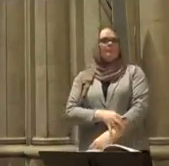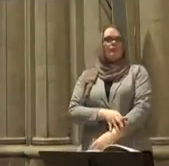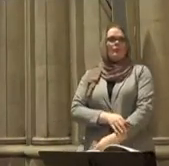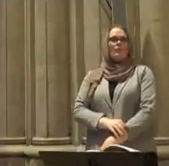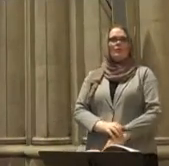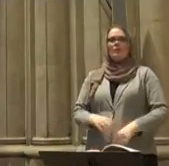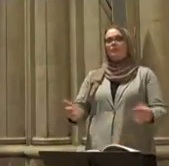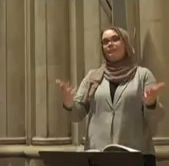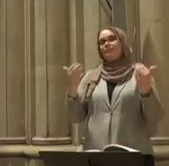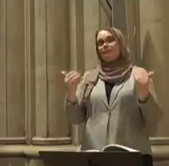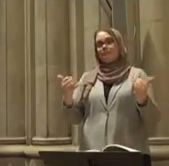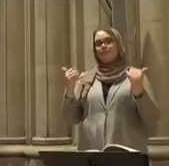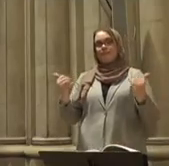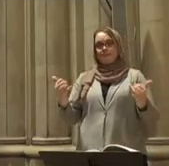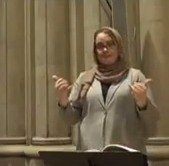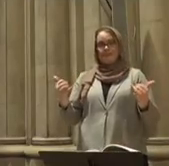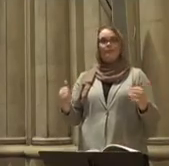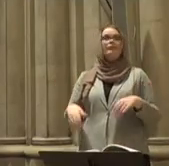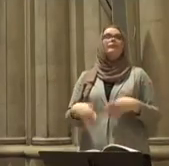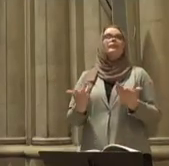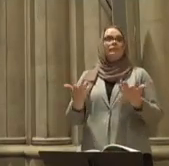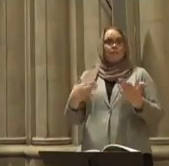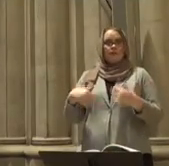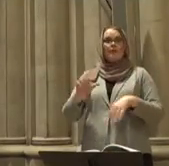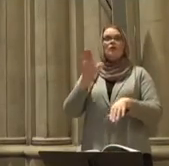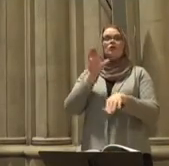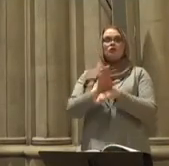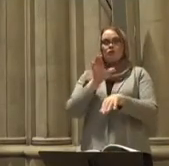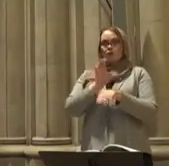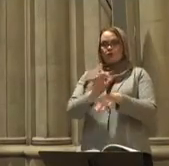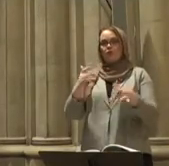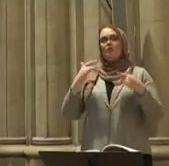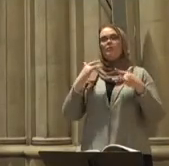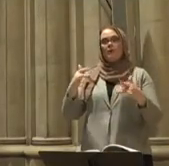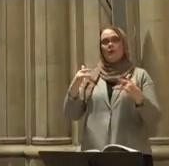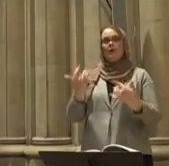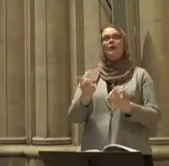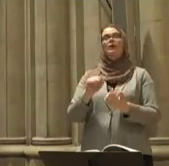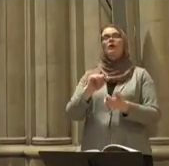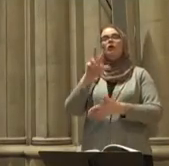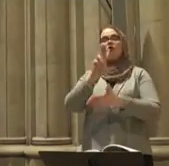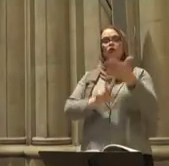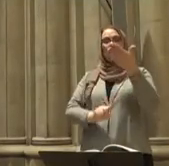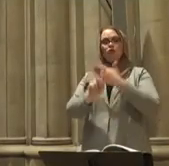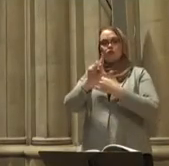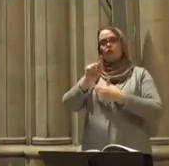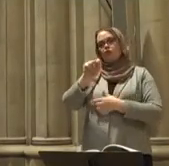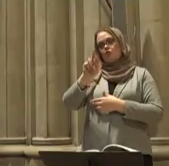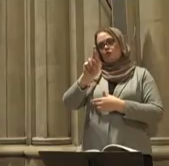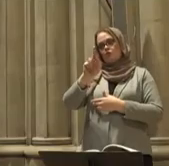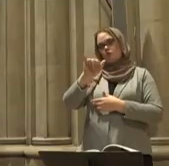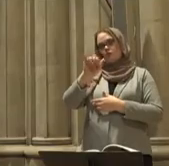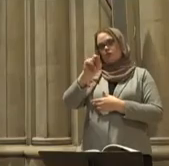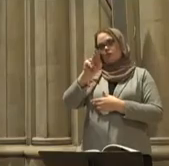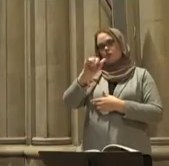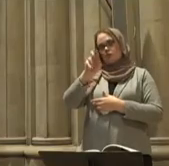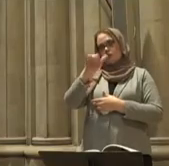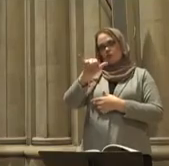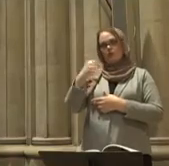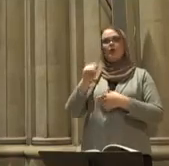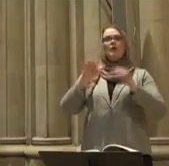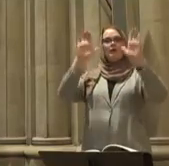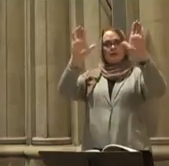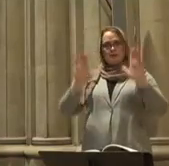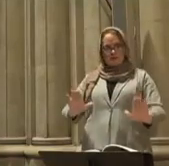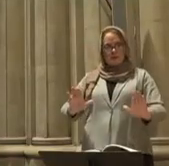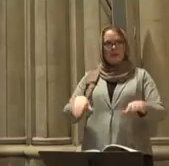Today is one of the primary feast days in the church. It is Trinity Sunday. It's indeed a very special day when we honor God